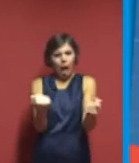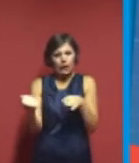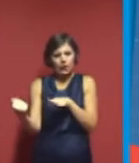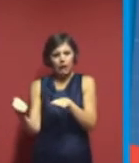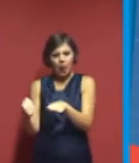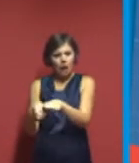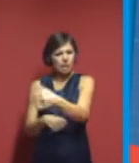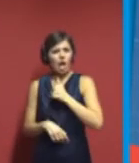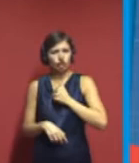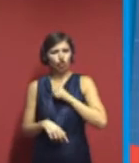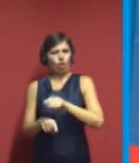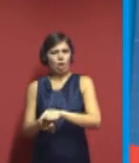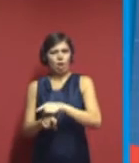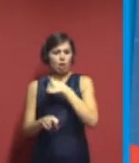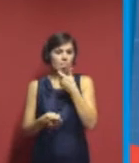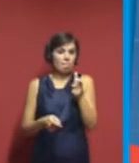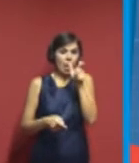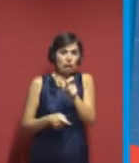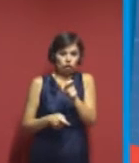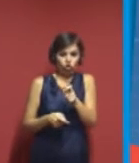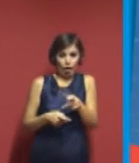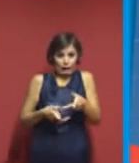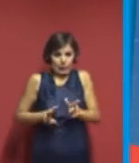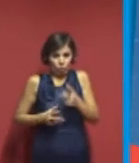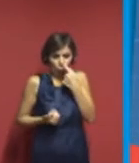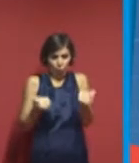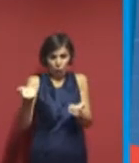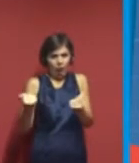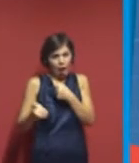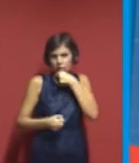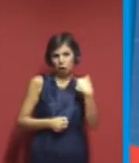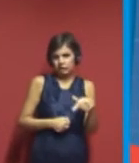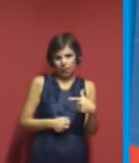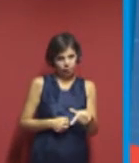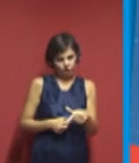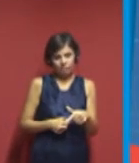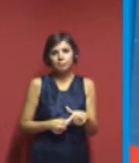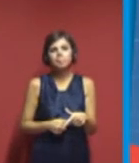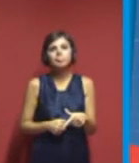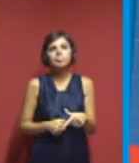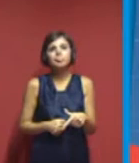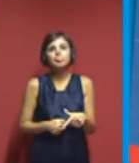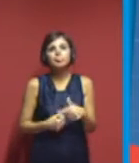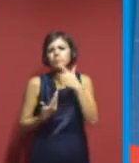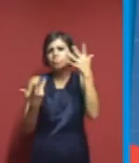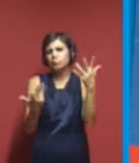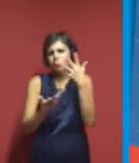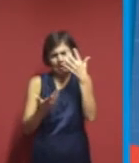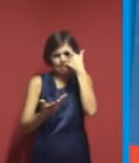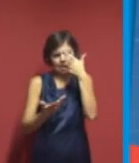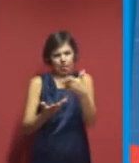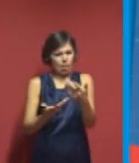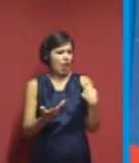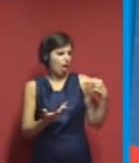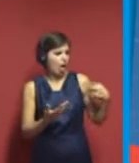Okay? The idea is that road traffic injuries caused 2.5 million deaths in the last years and more than 50 million